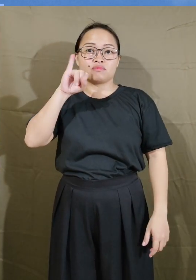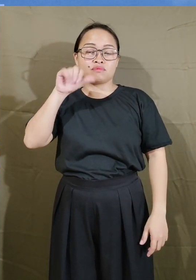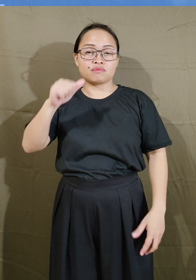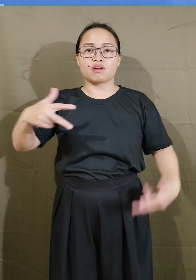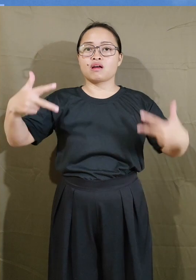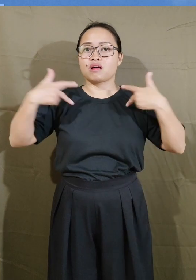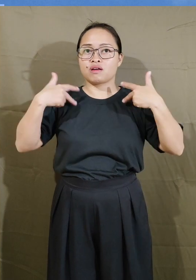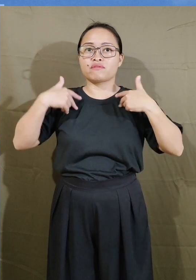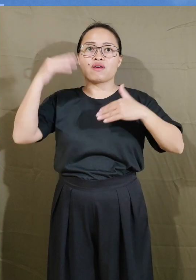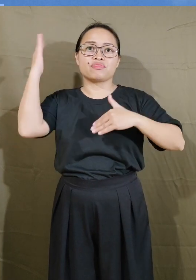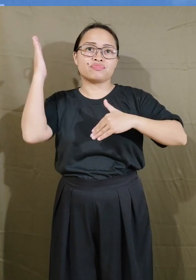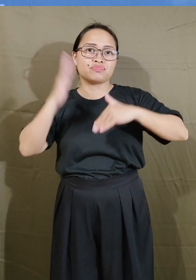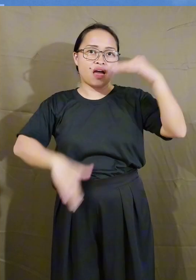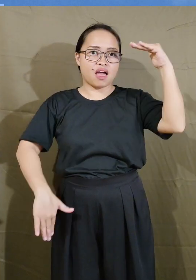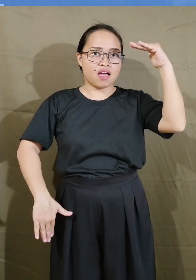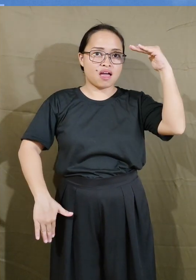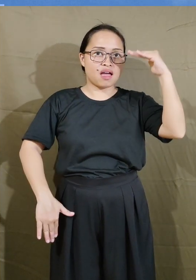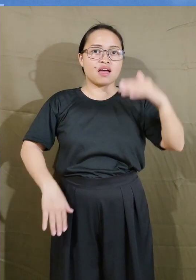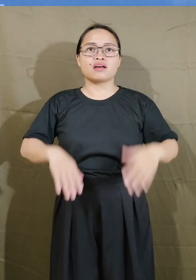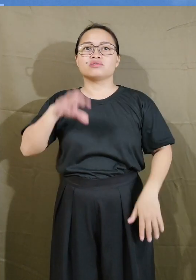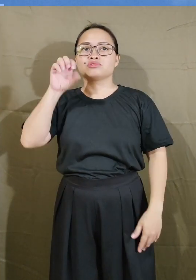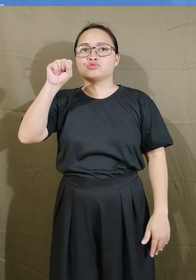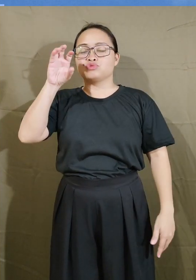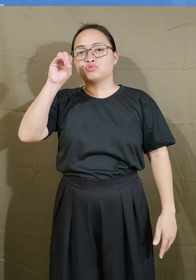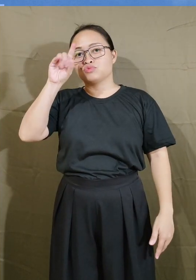ribbons as Soleil has?